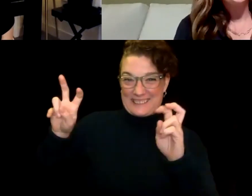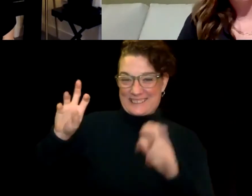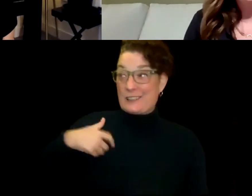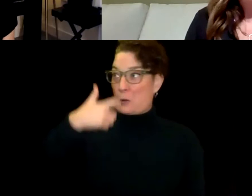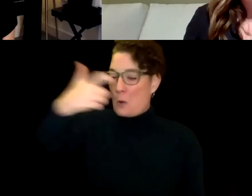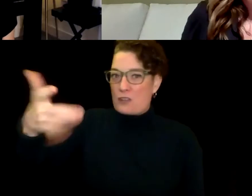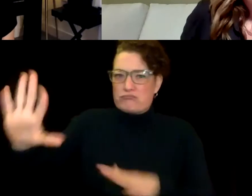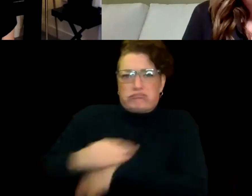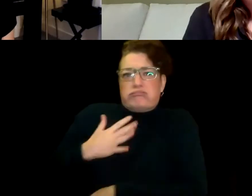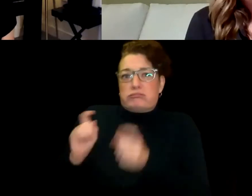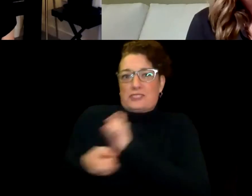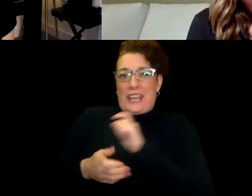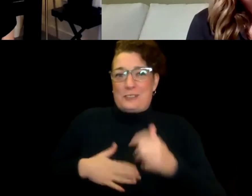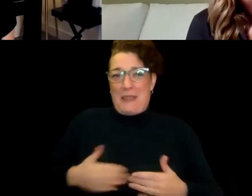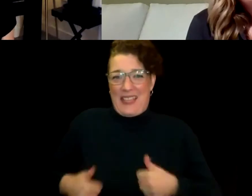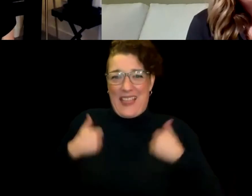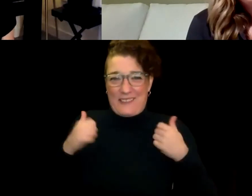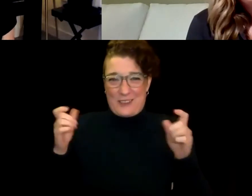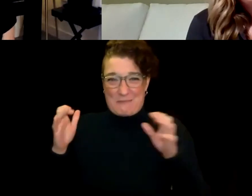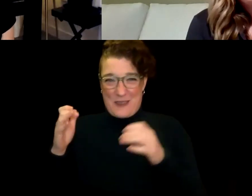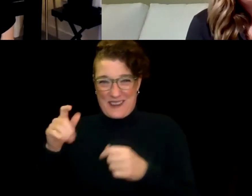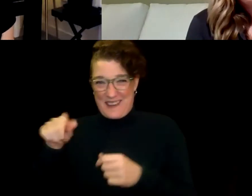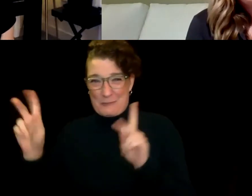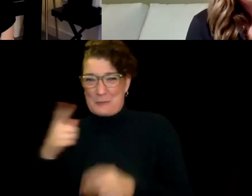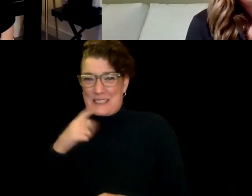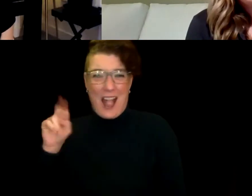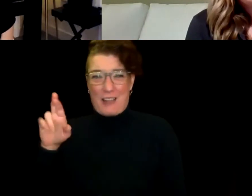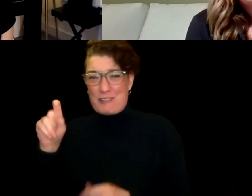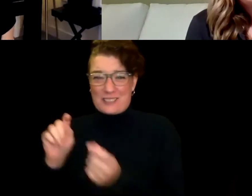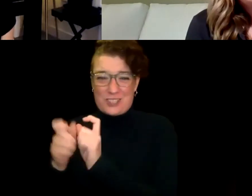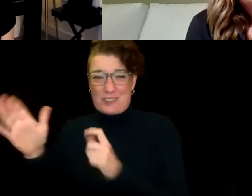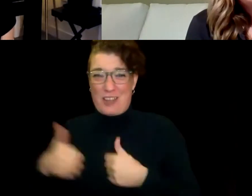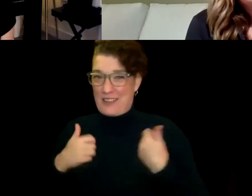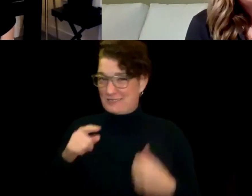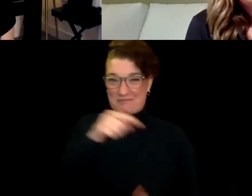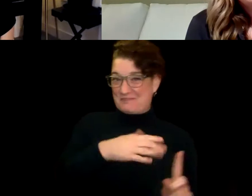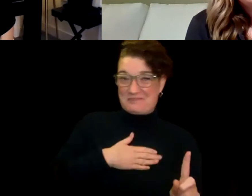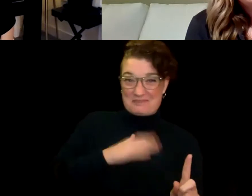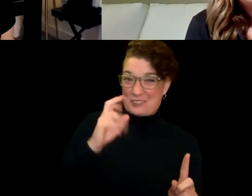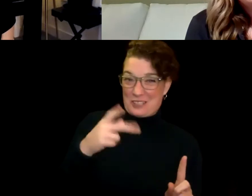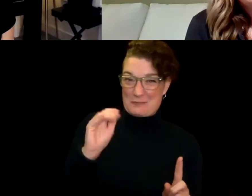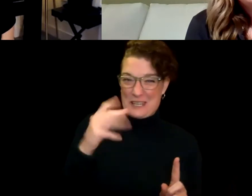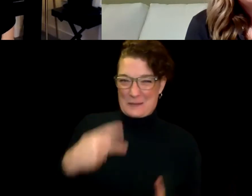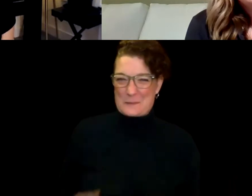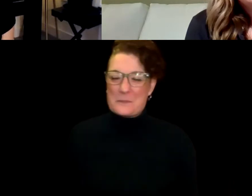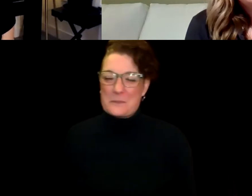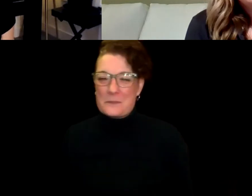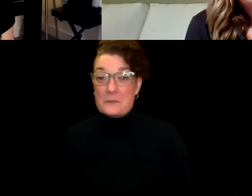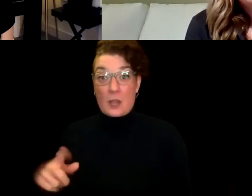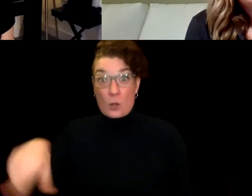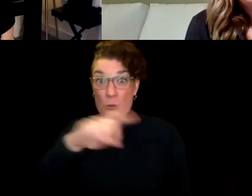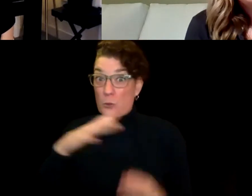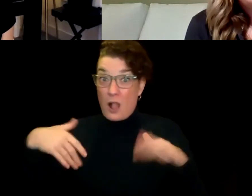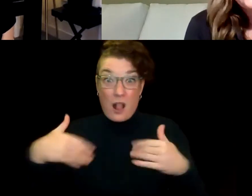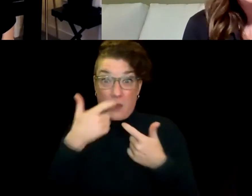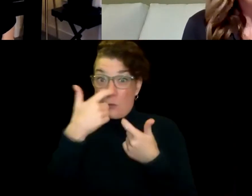it. And, and in the Q&A and elsewhere, I've had a chance to talk a little bit with Judy, and anyone watching this, please go and watch Crip